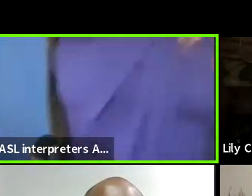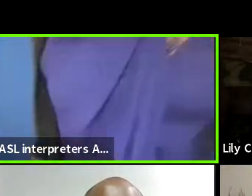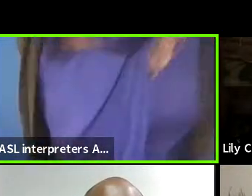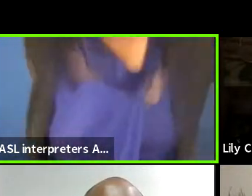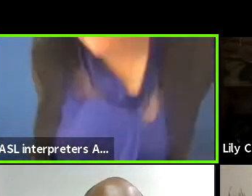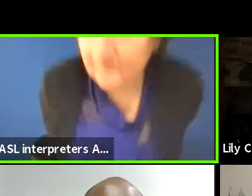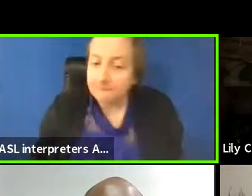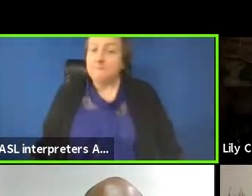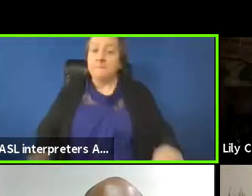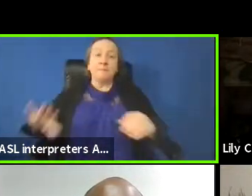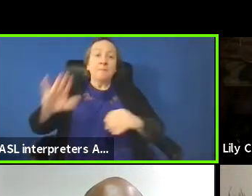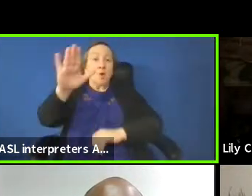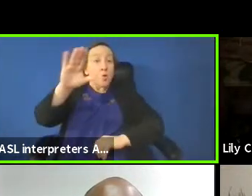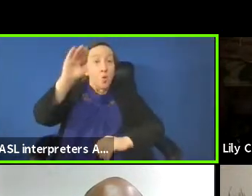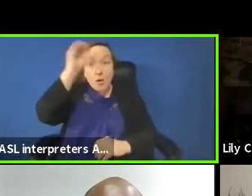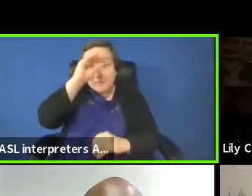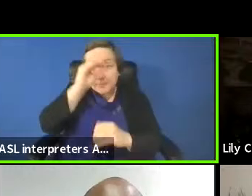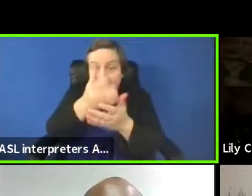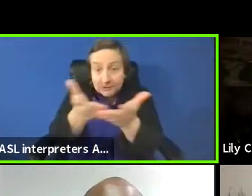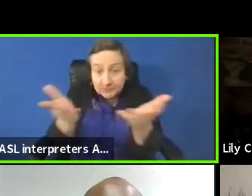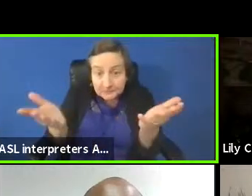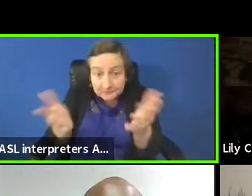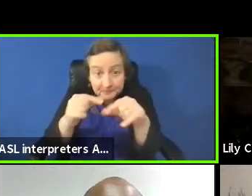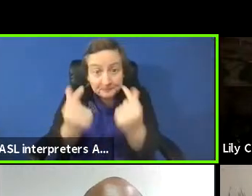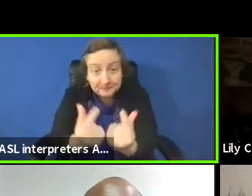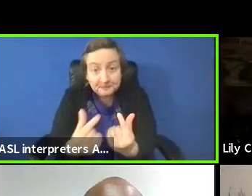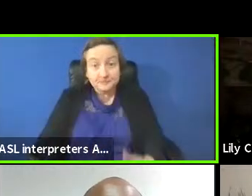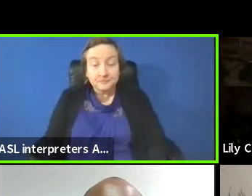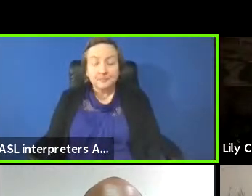Group, your opinion is being asked for.